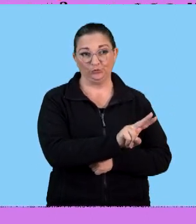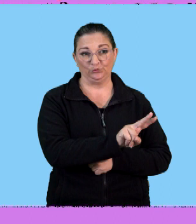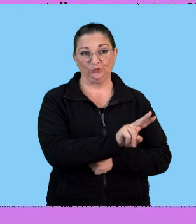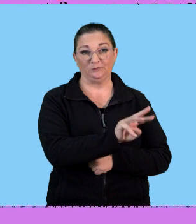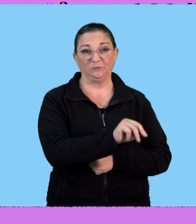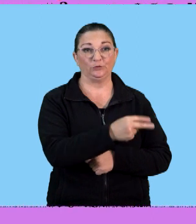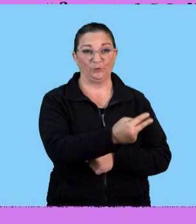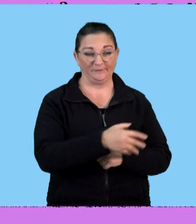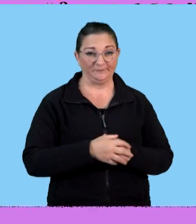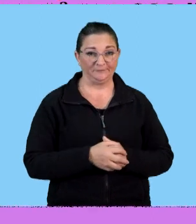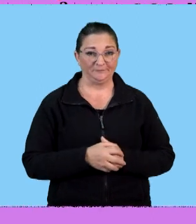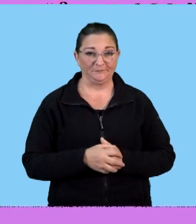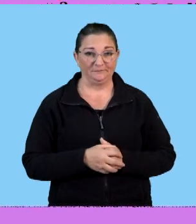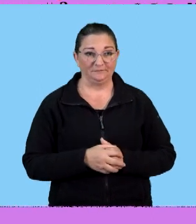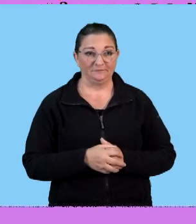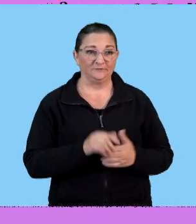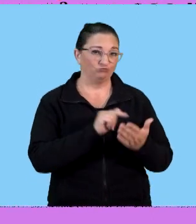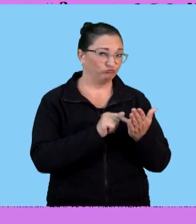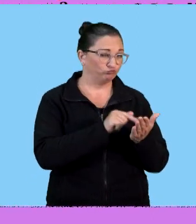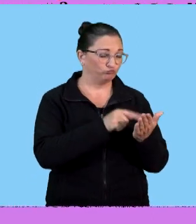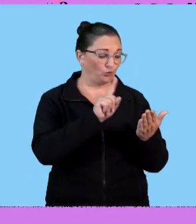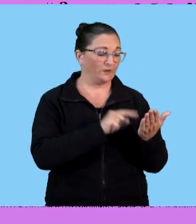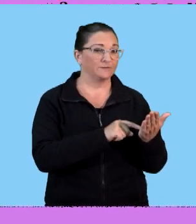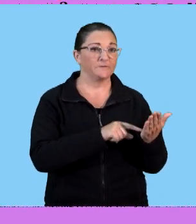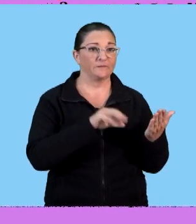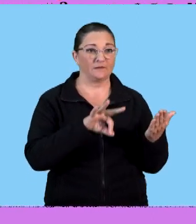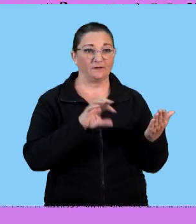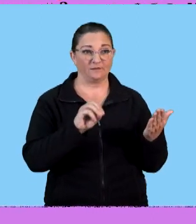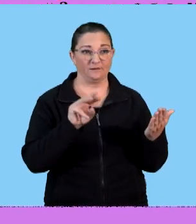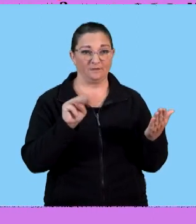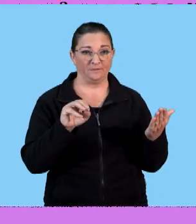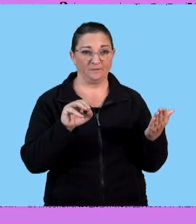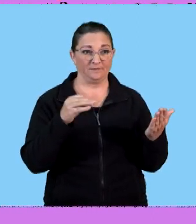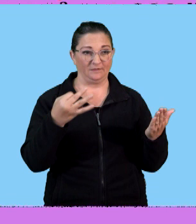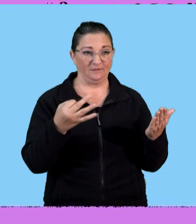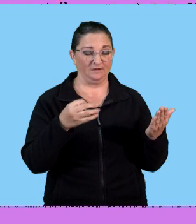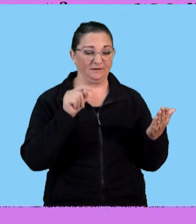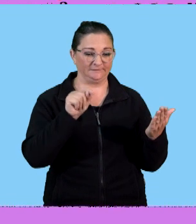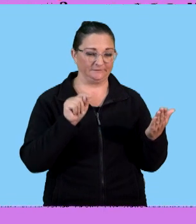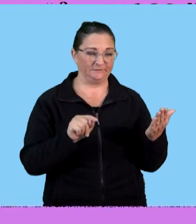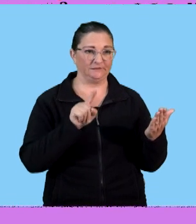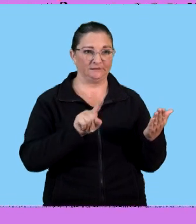18,09792 square meters. Okay, so let's do that calculation. 30 divided by